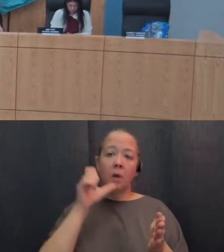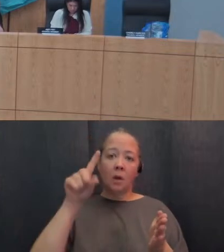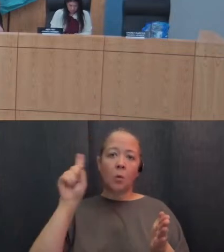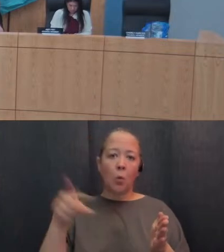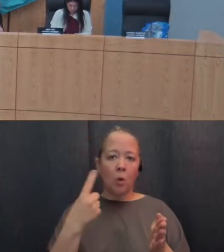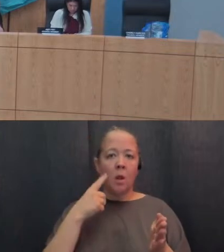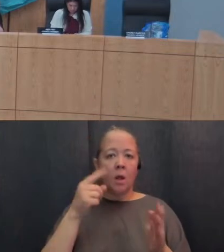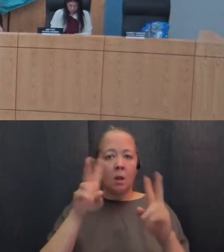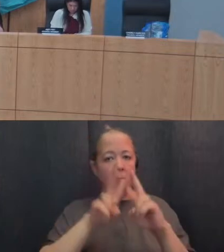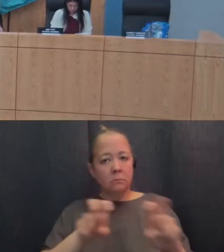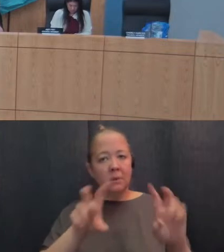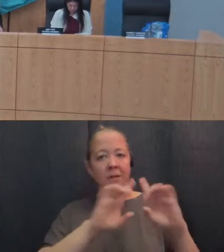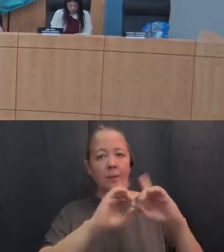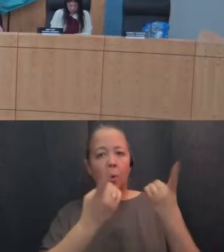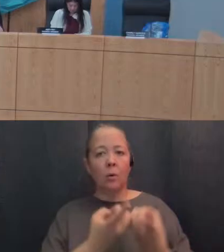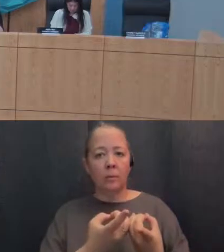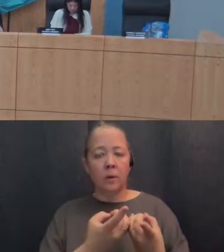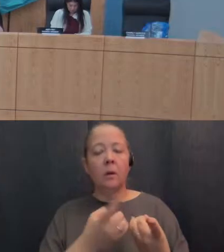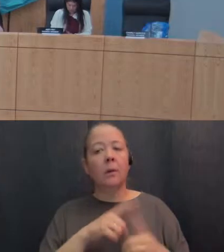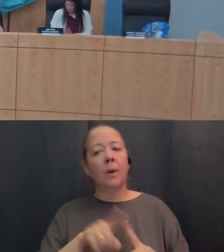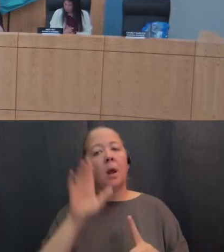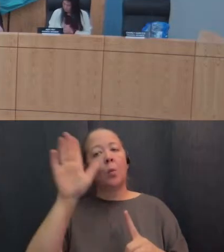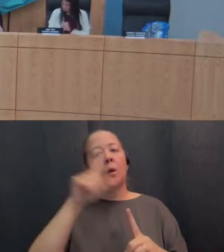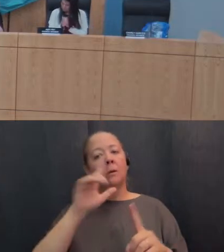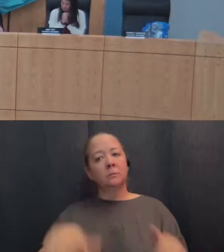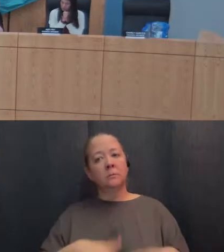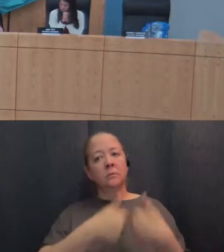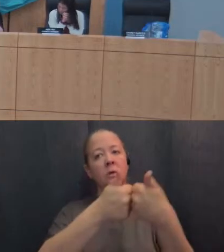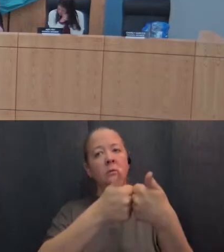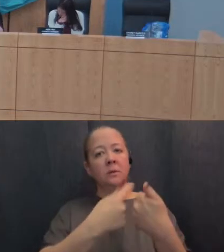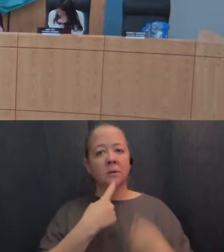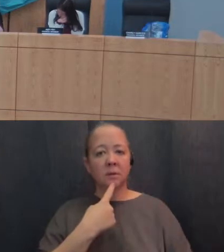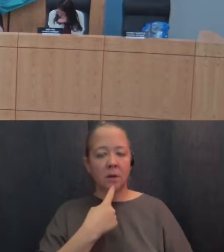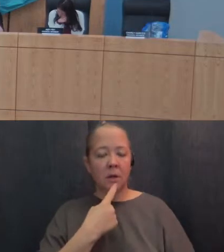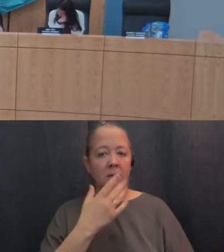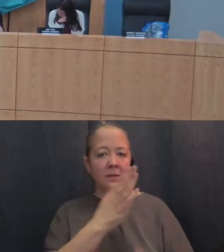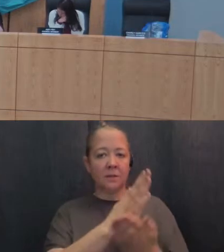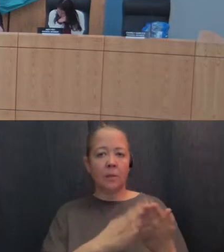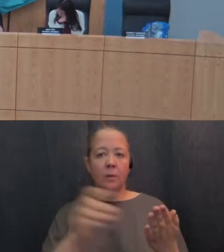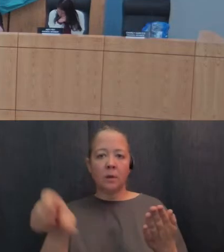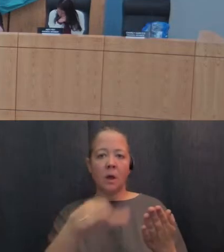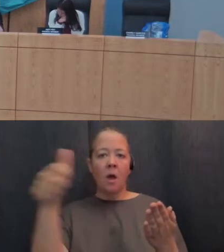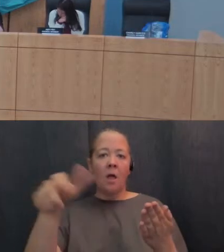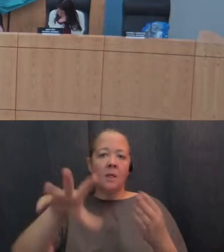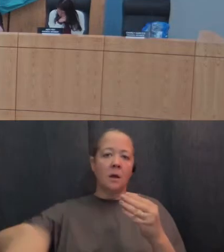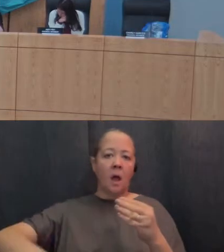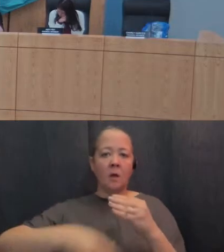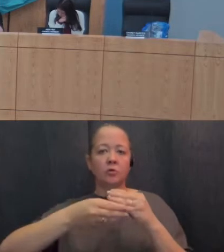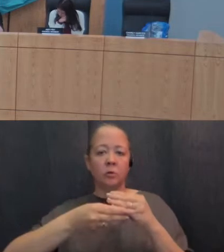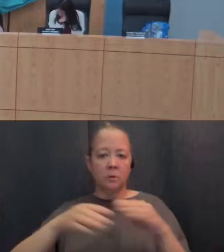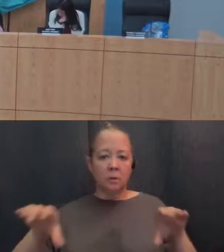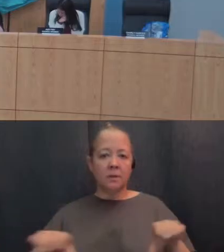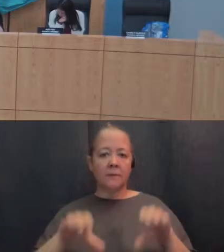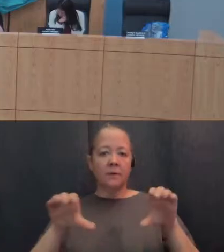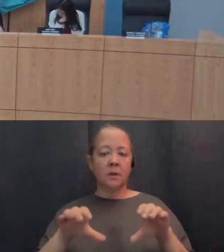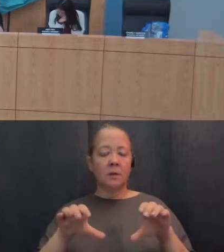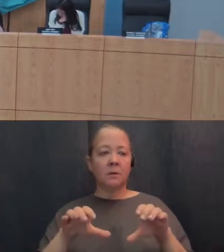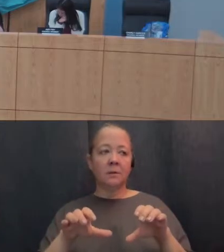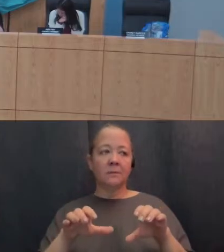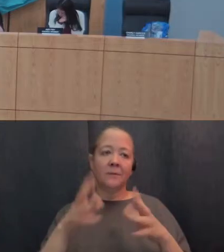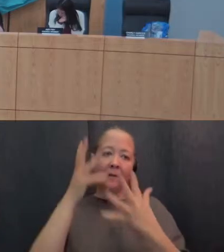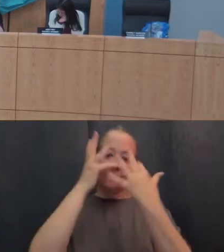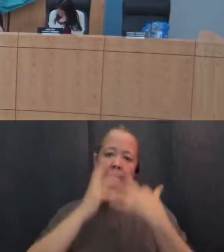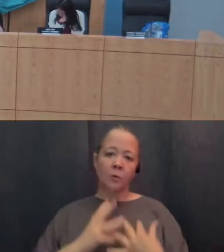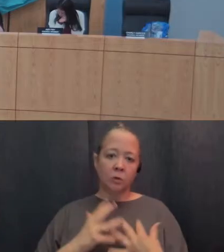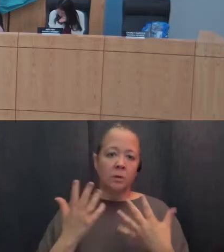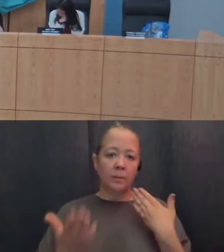department, but I will challenge to say that some of the other extracurricular activities might unfortunately be looked at as